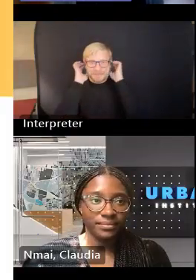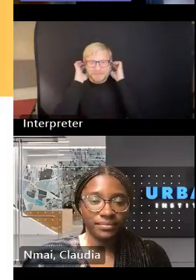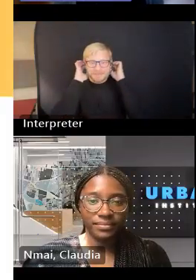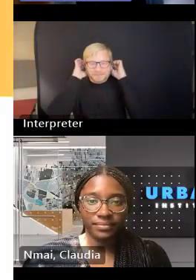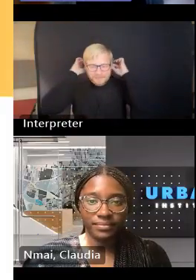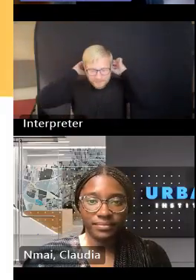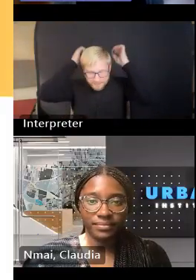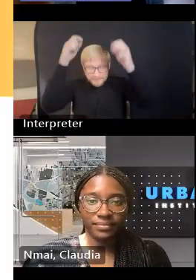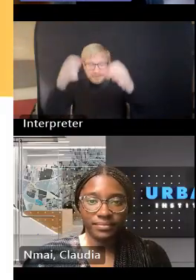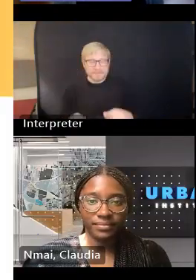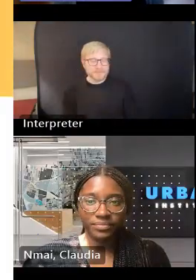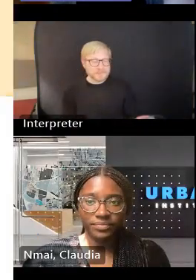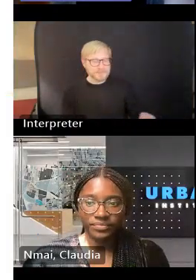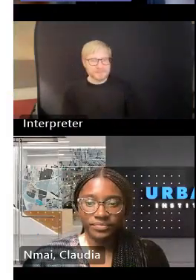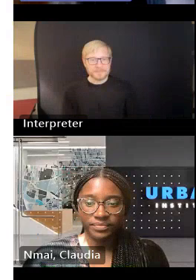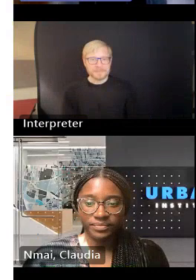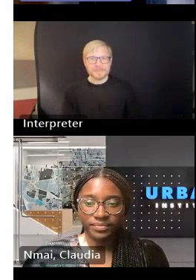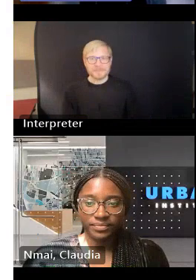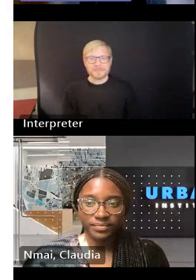So we